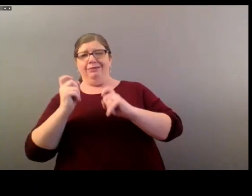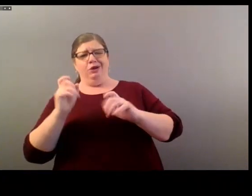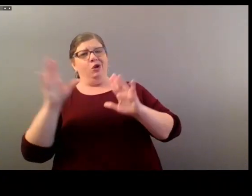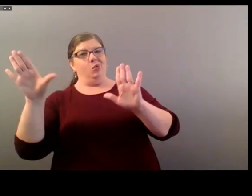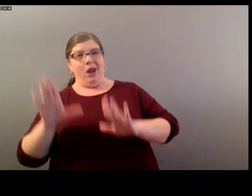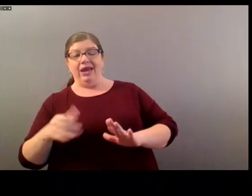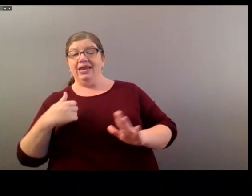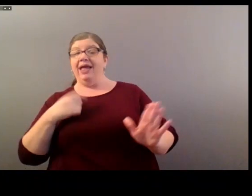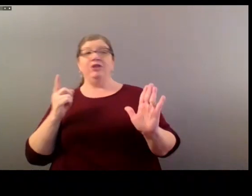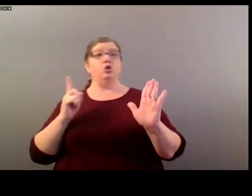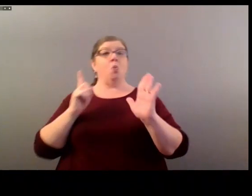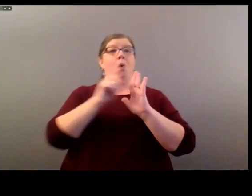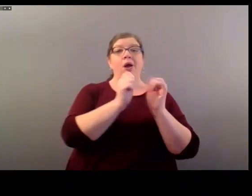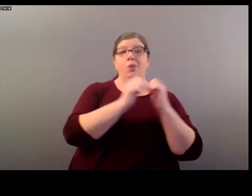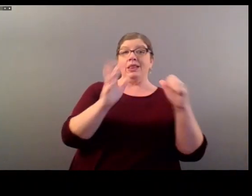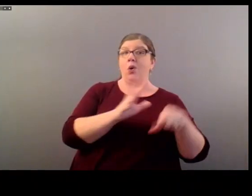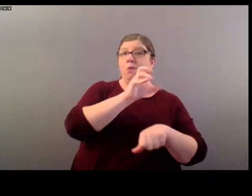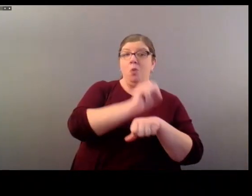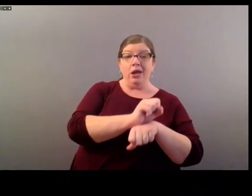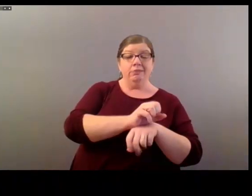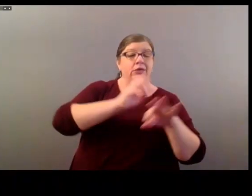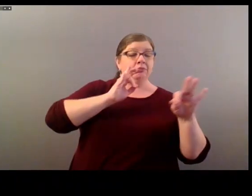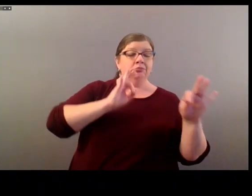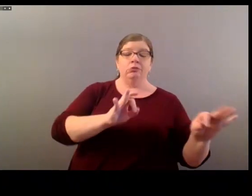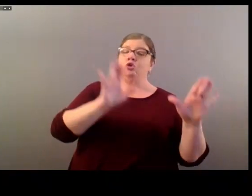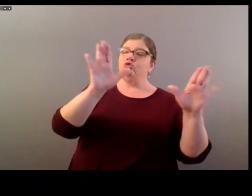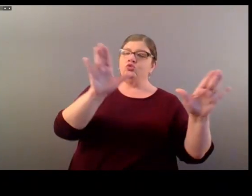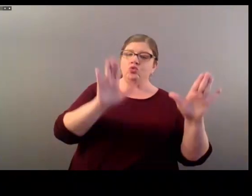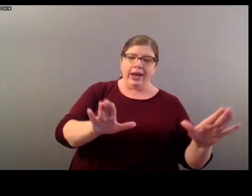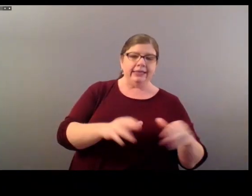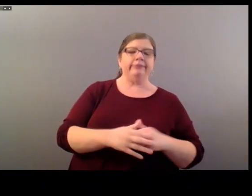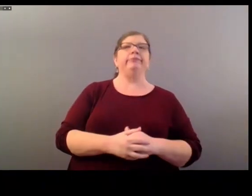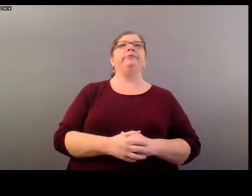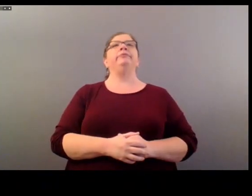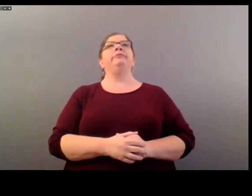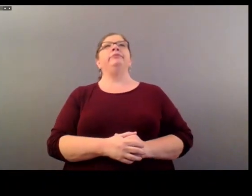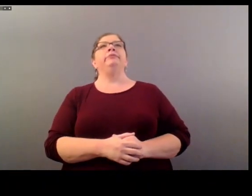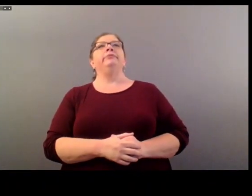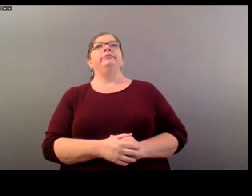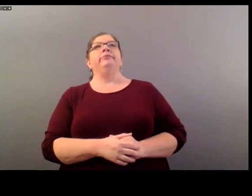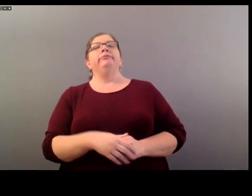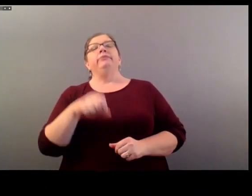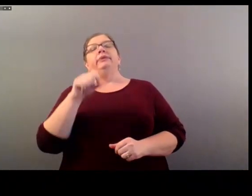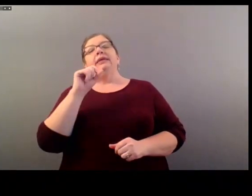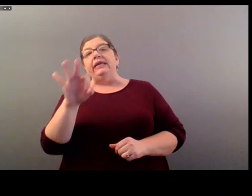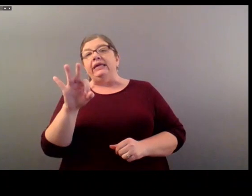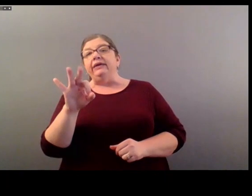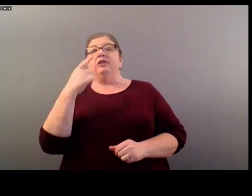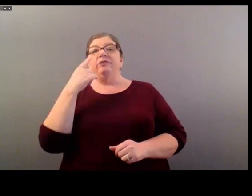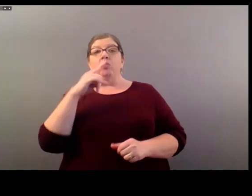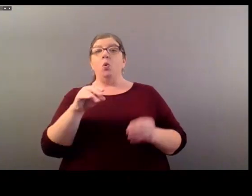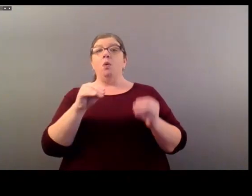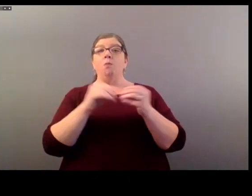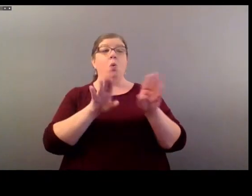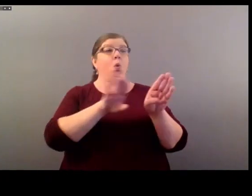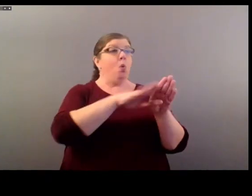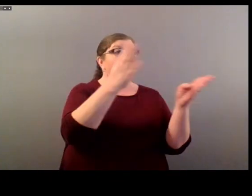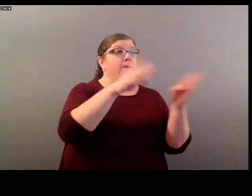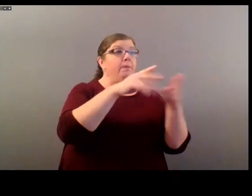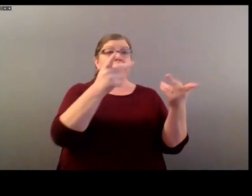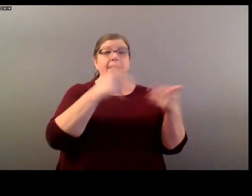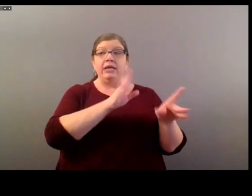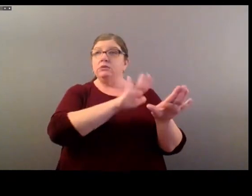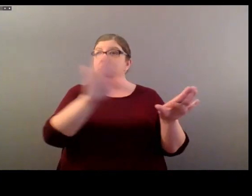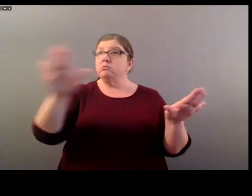up and no appointments necessary, great. If it's via increased location where it's convenient, we